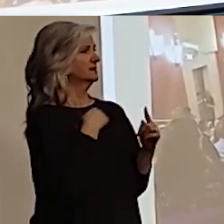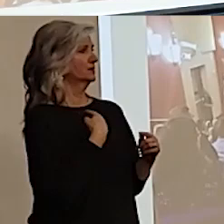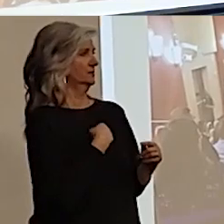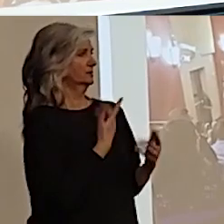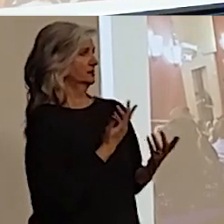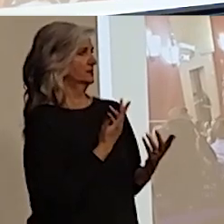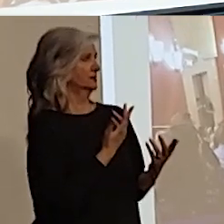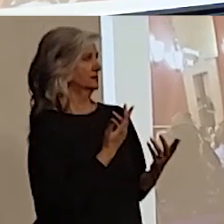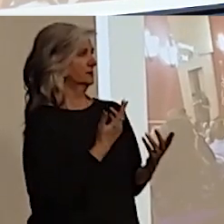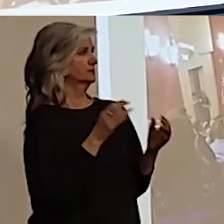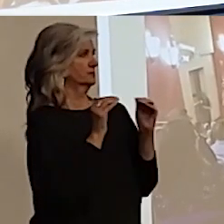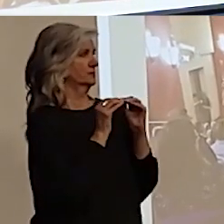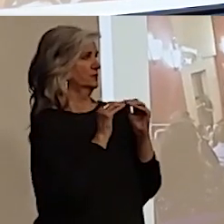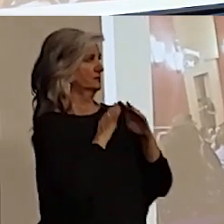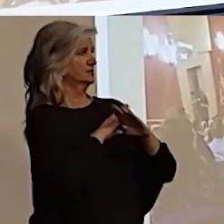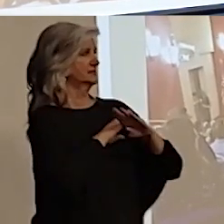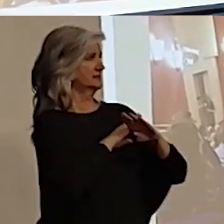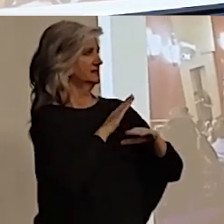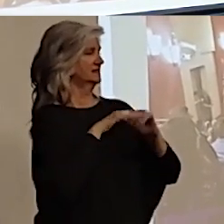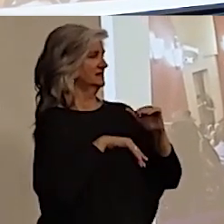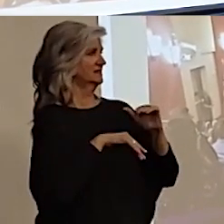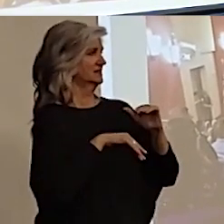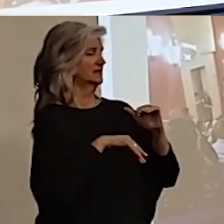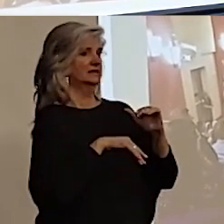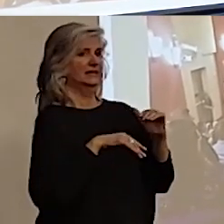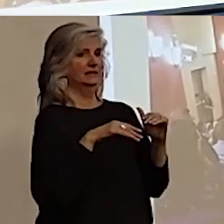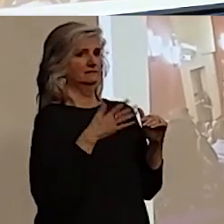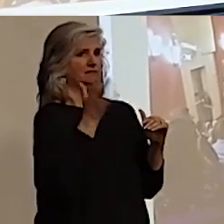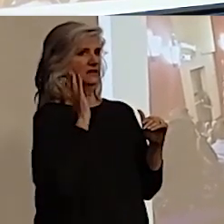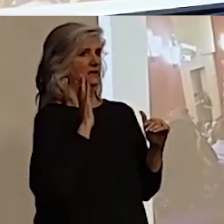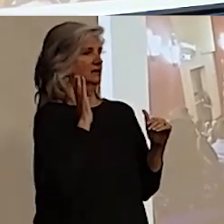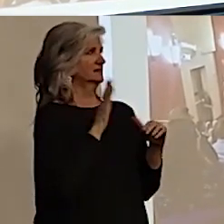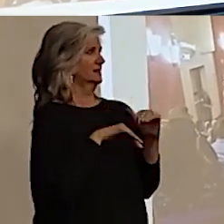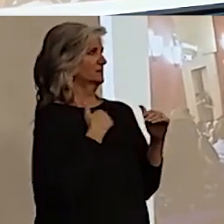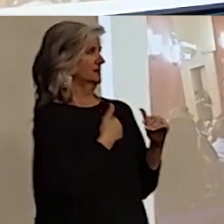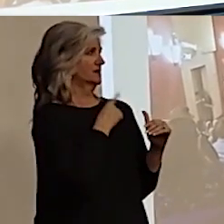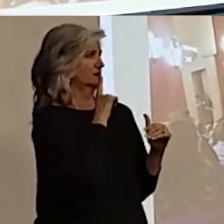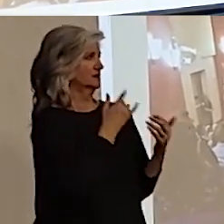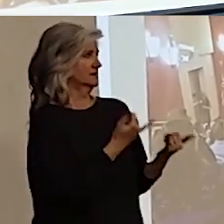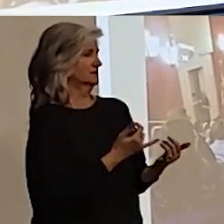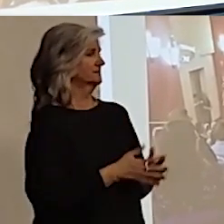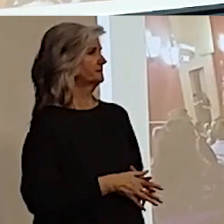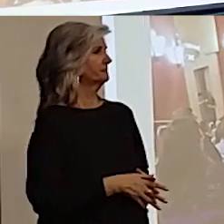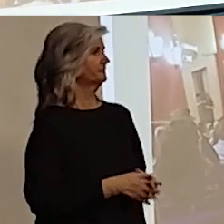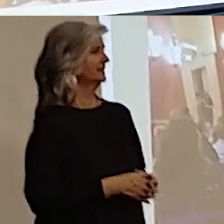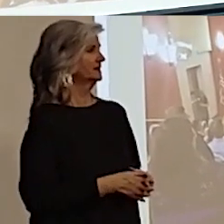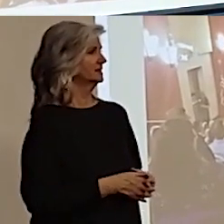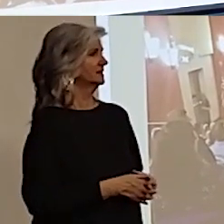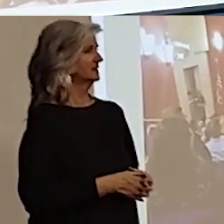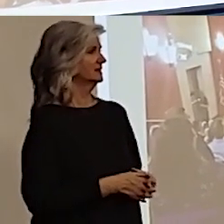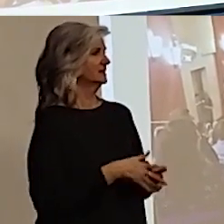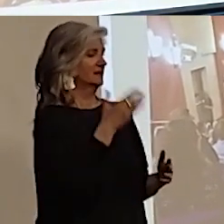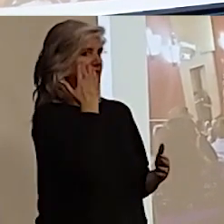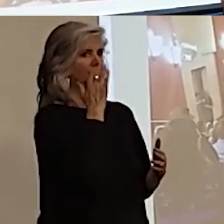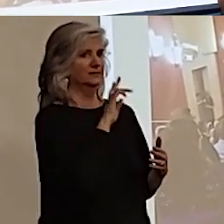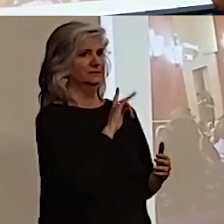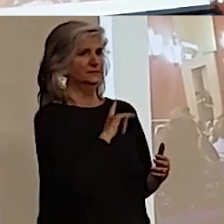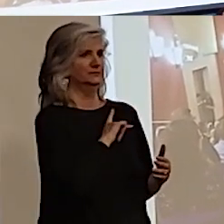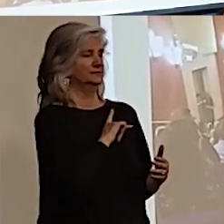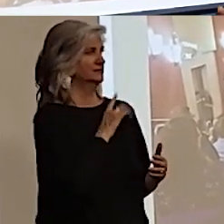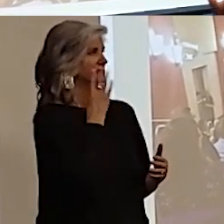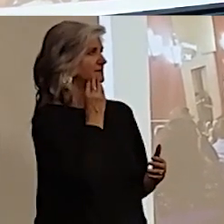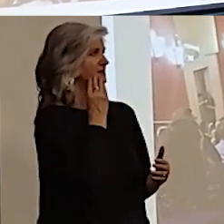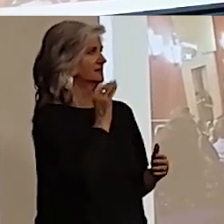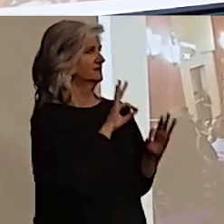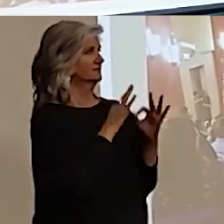way more protected then than we are now. I know that from personal, because I had a